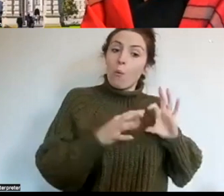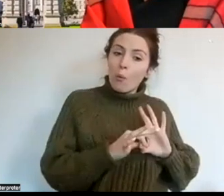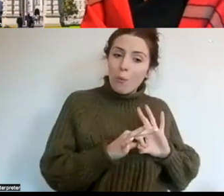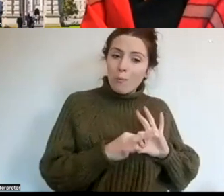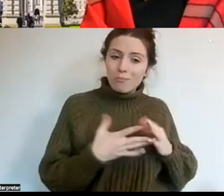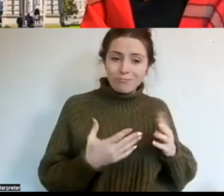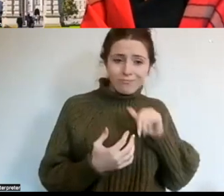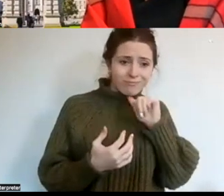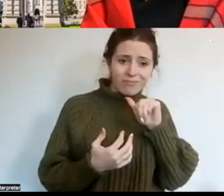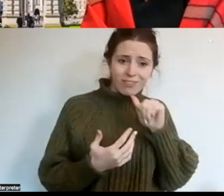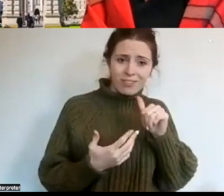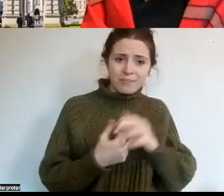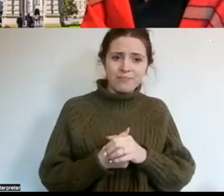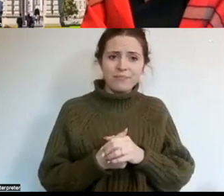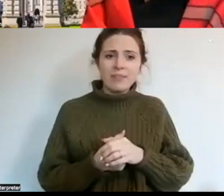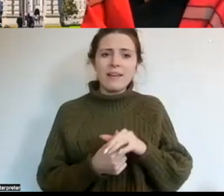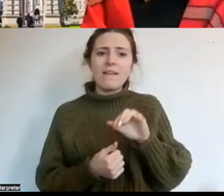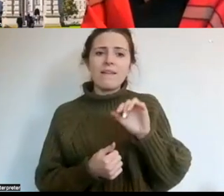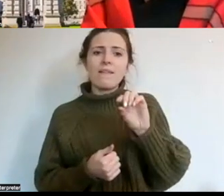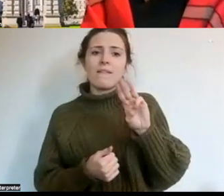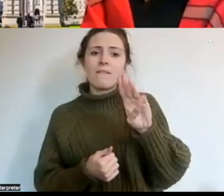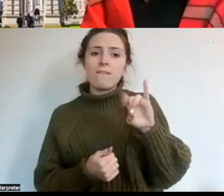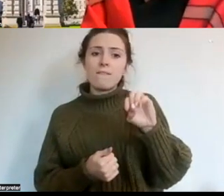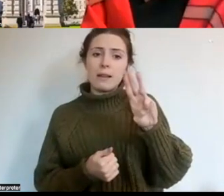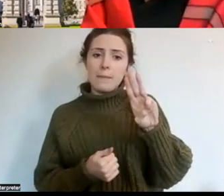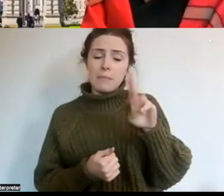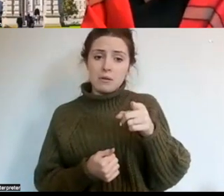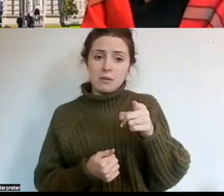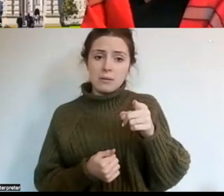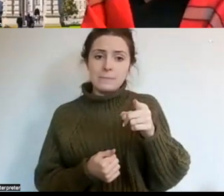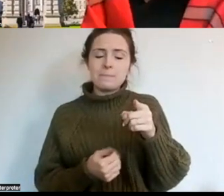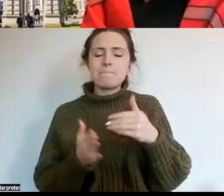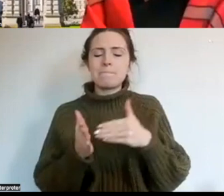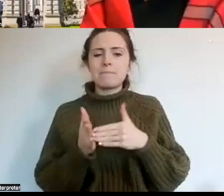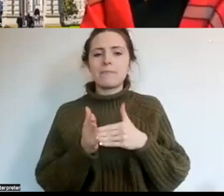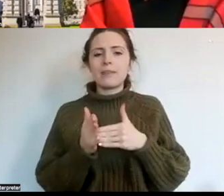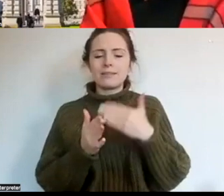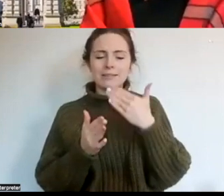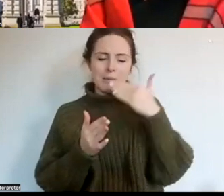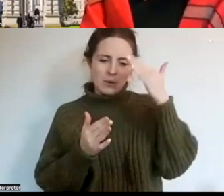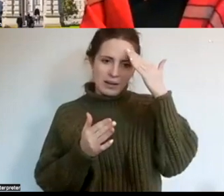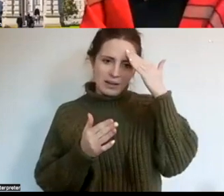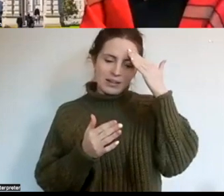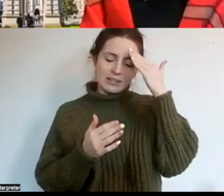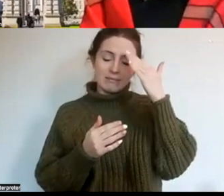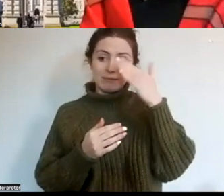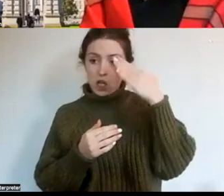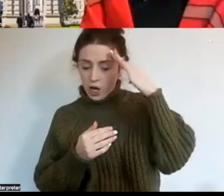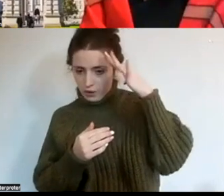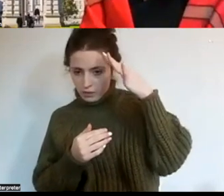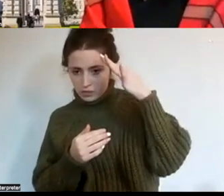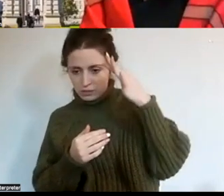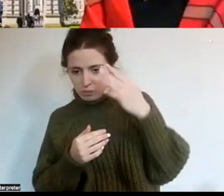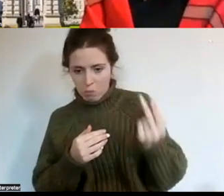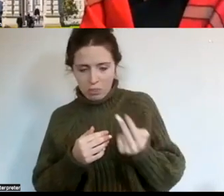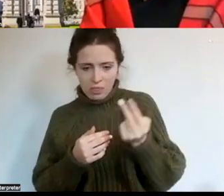you want to come back in there? Yeah, you know, I think about this a lot, both in the US context and in the Irish context,